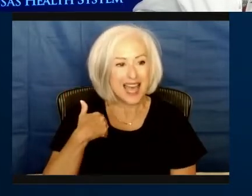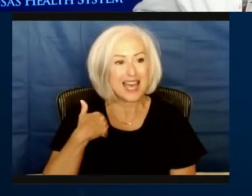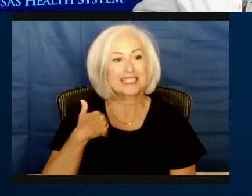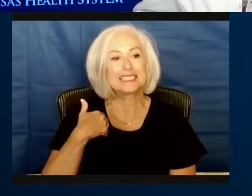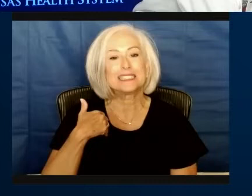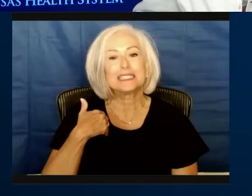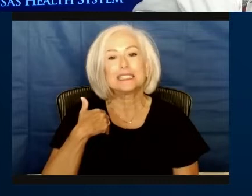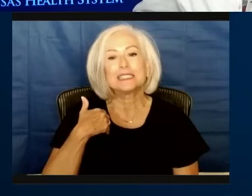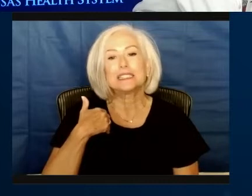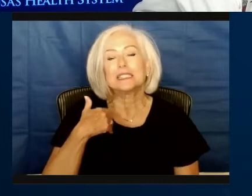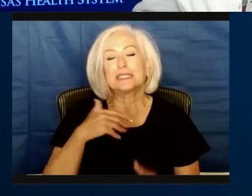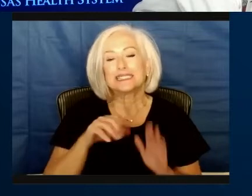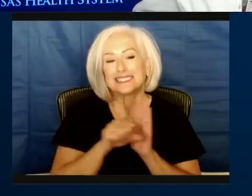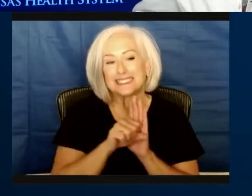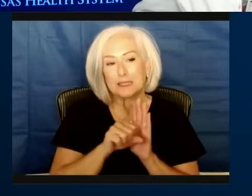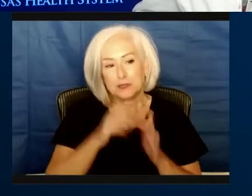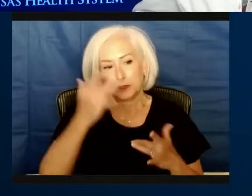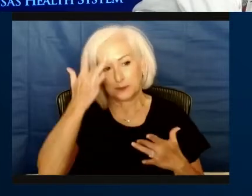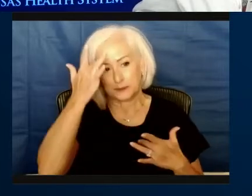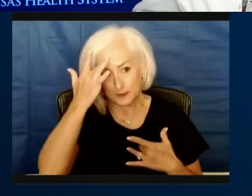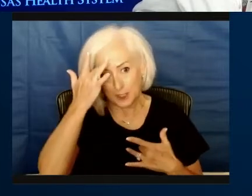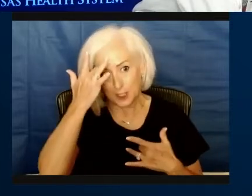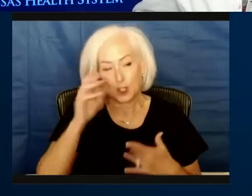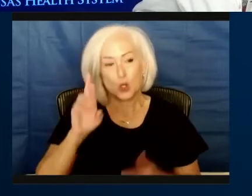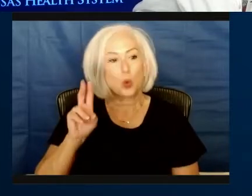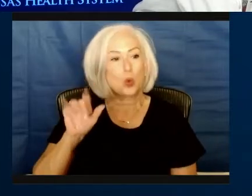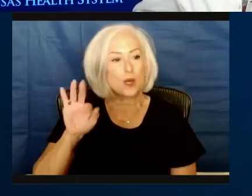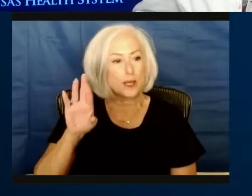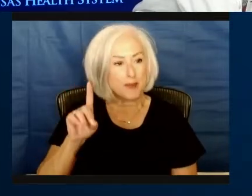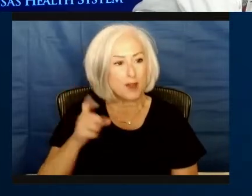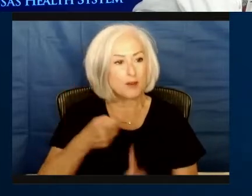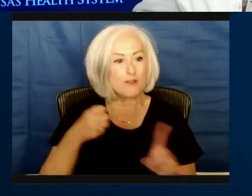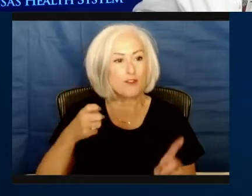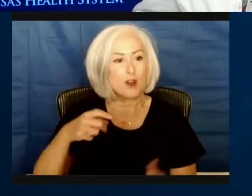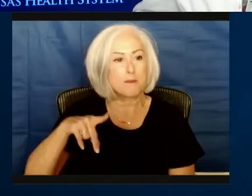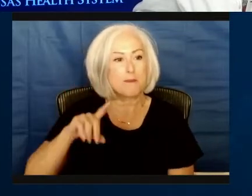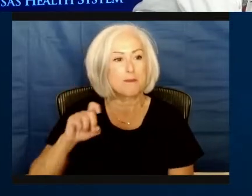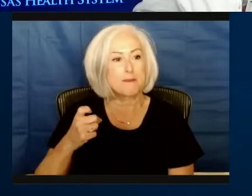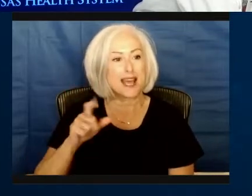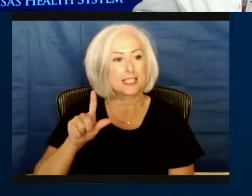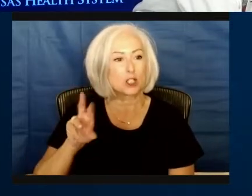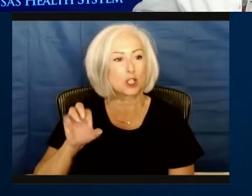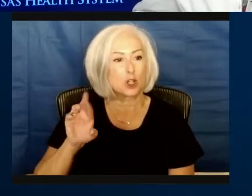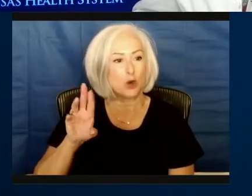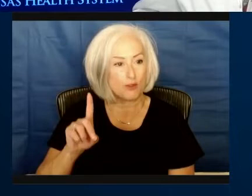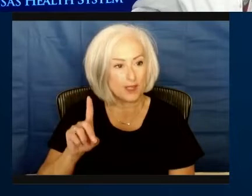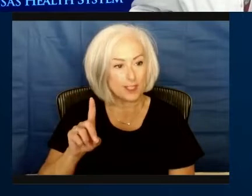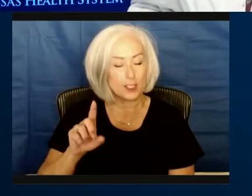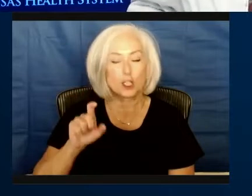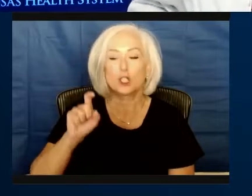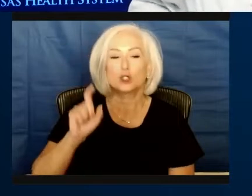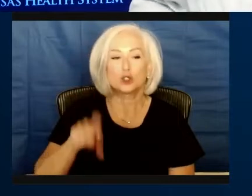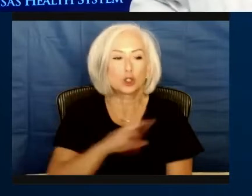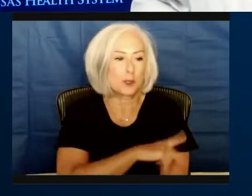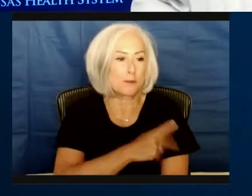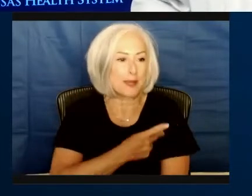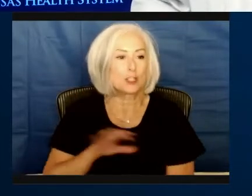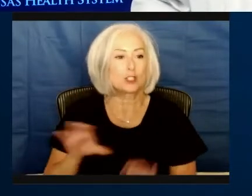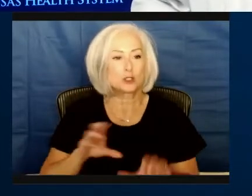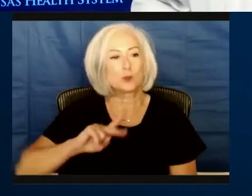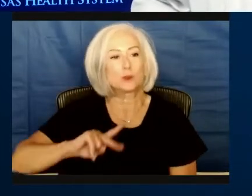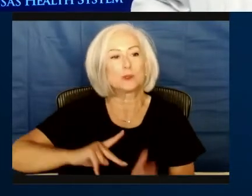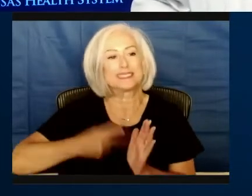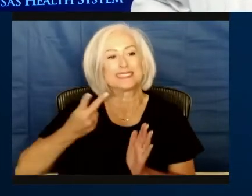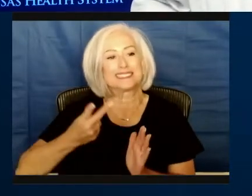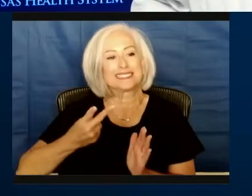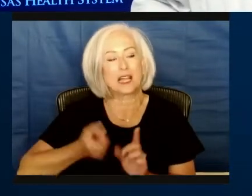another course. If Paxlovid does that, should patients take a second round of Paxlovid? It's still pretty rare, Hawkeye. I mean, it's